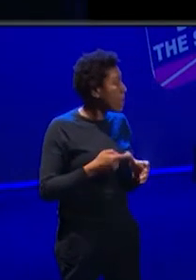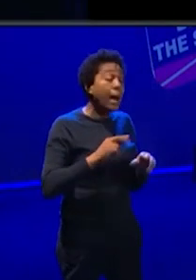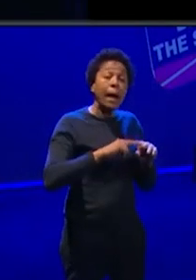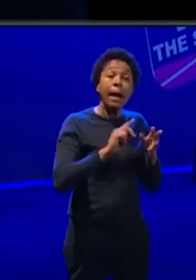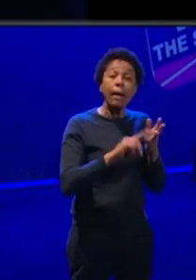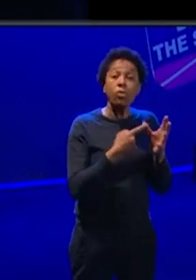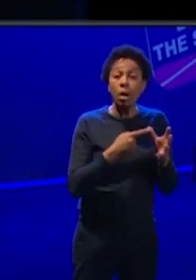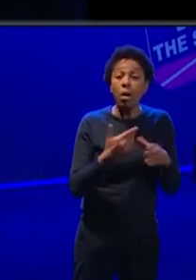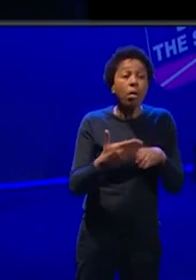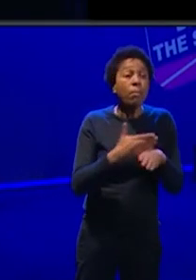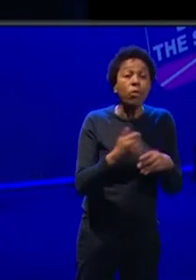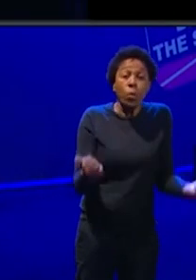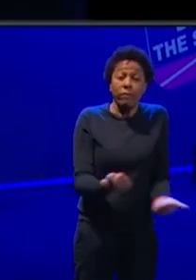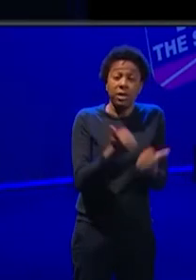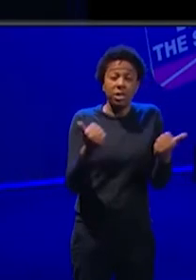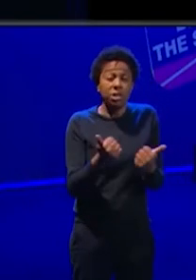audience?